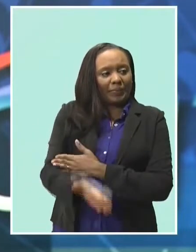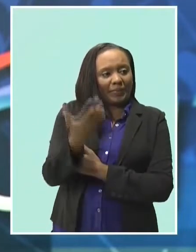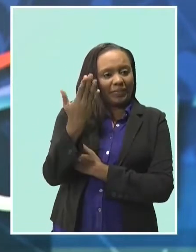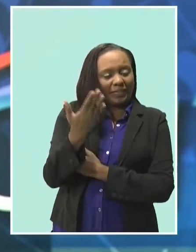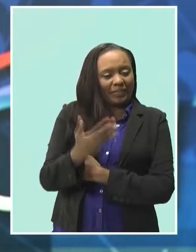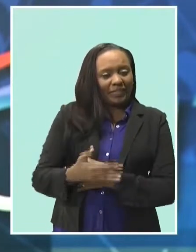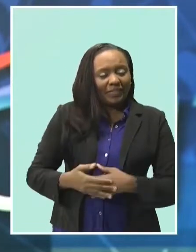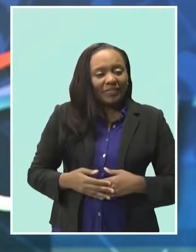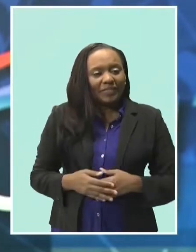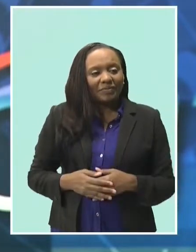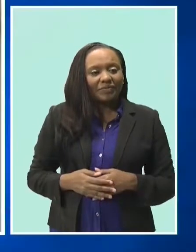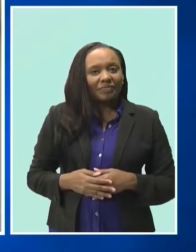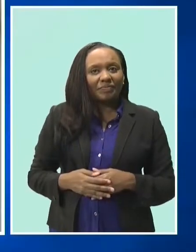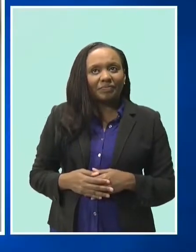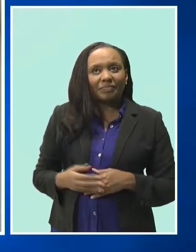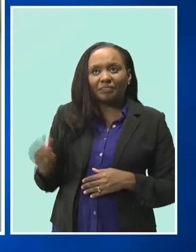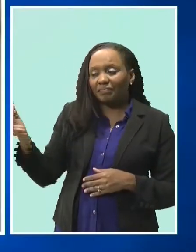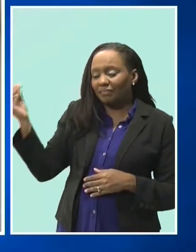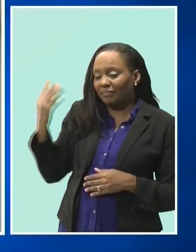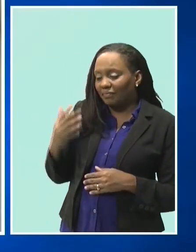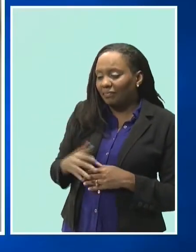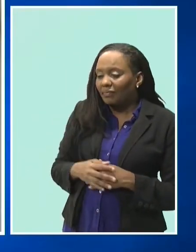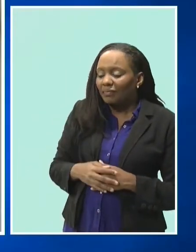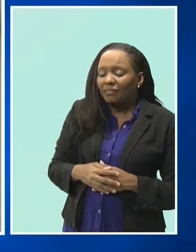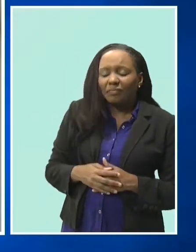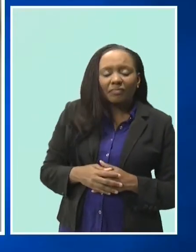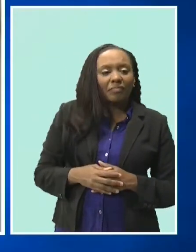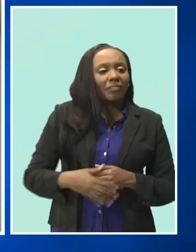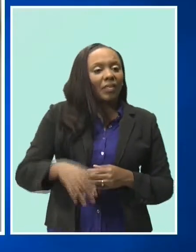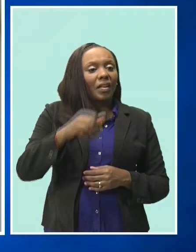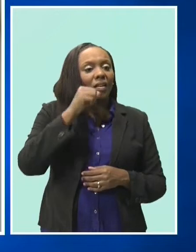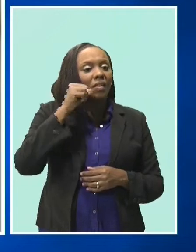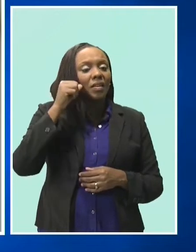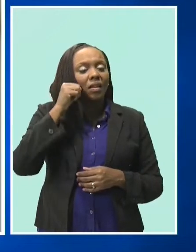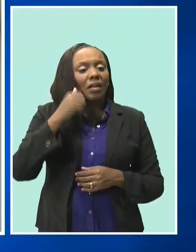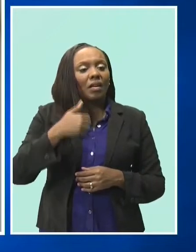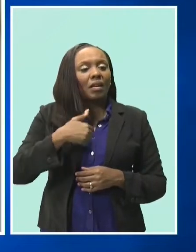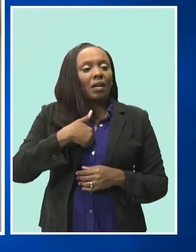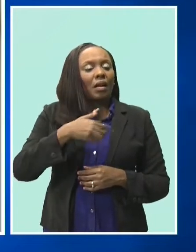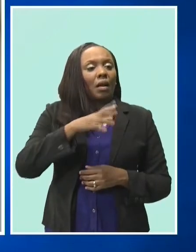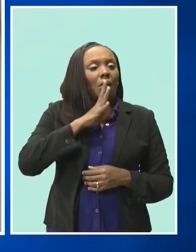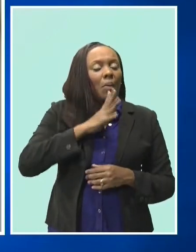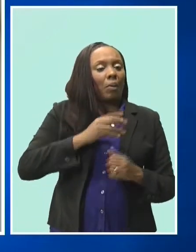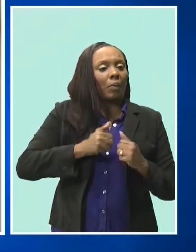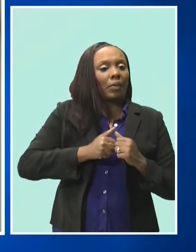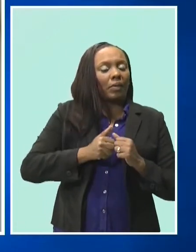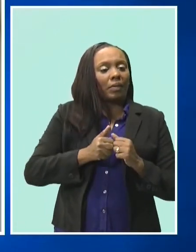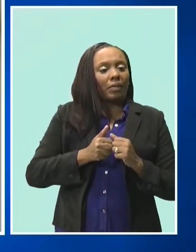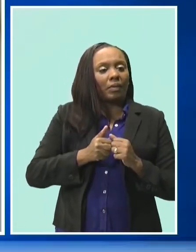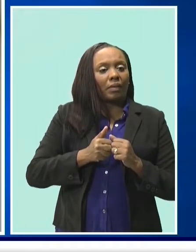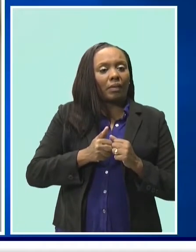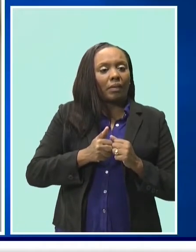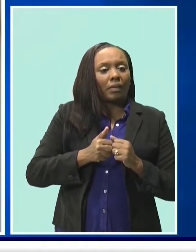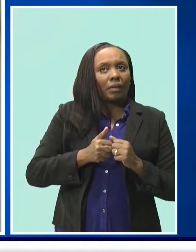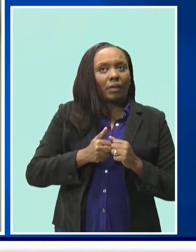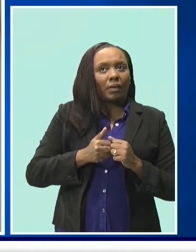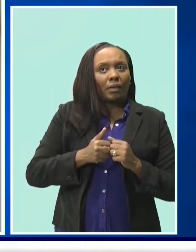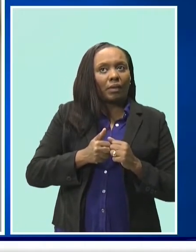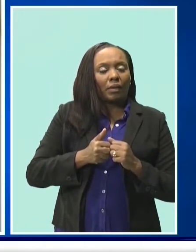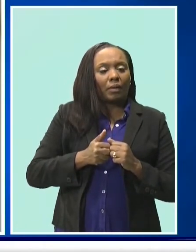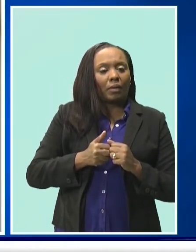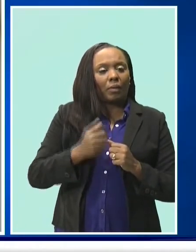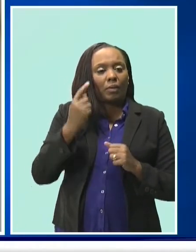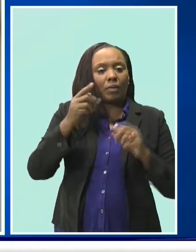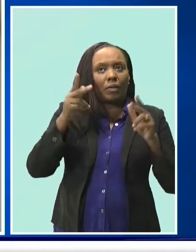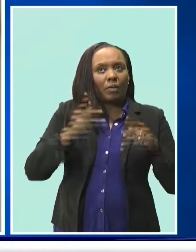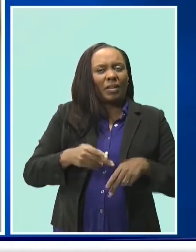Barbados. Just yesterday I spoke to probably the most notorious one, who is a